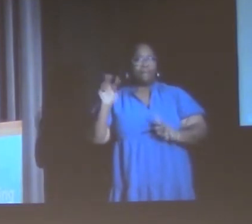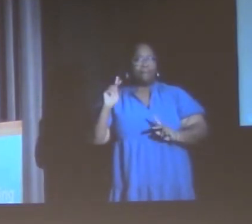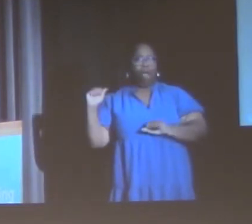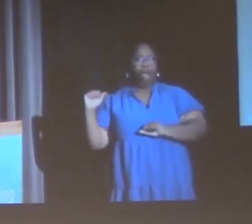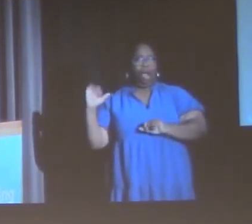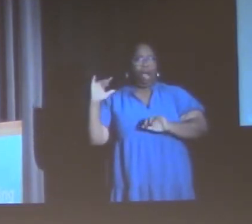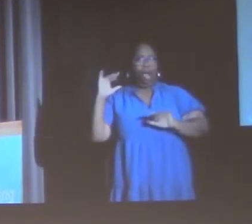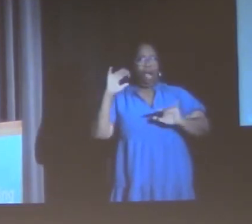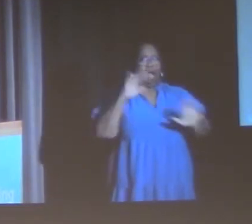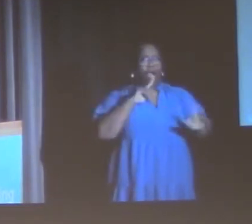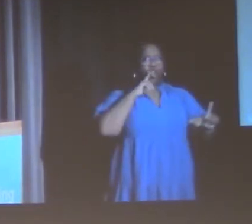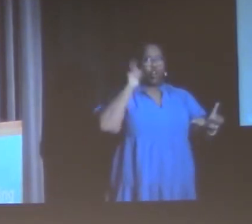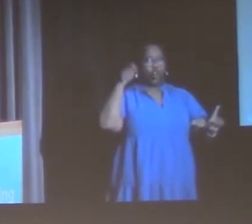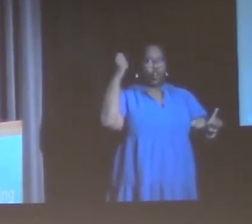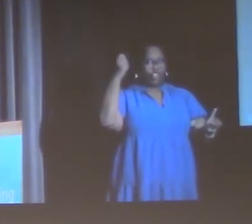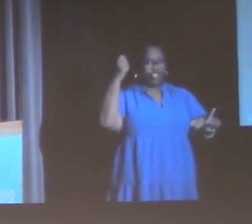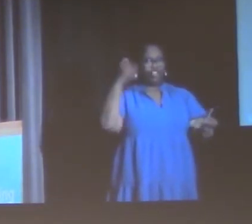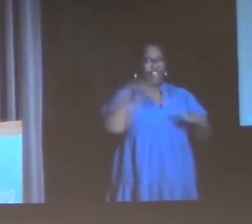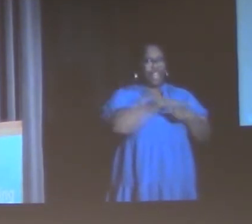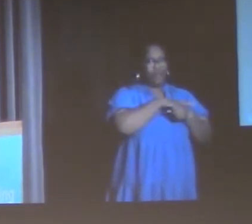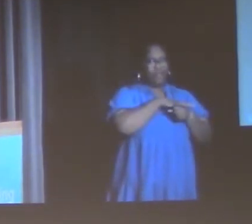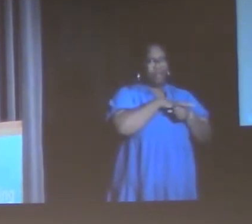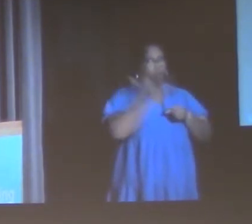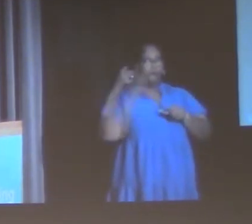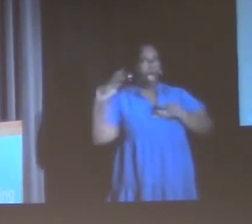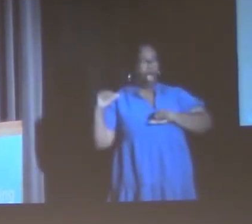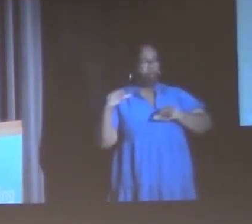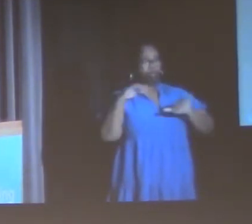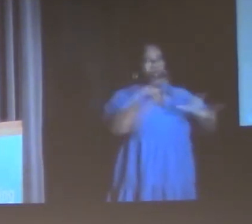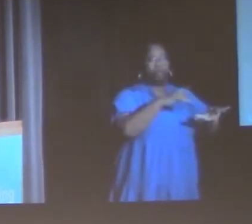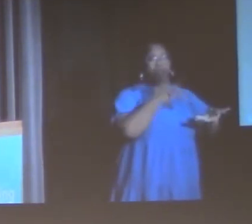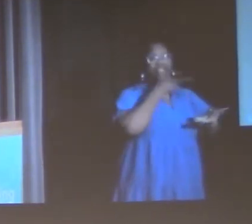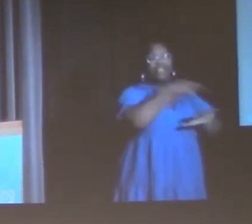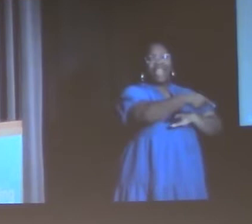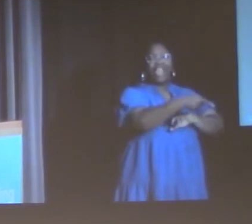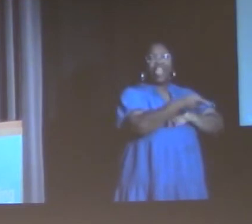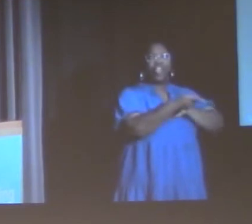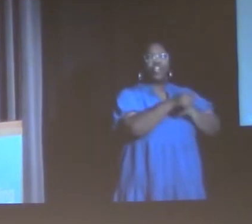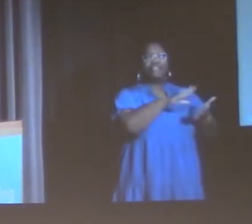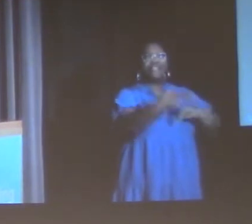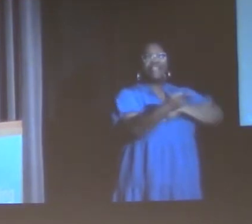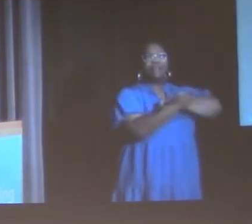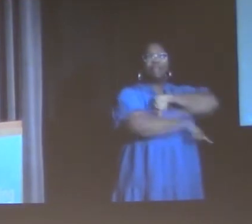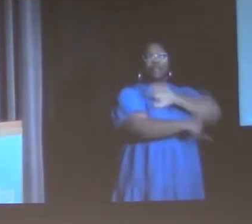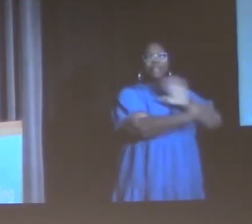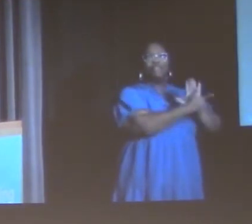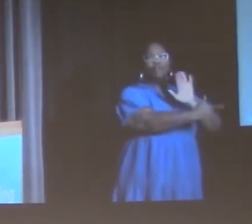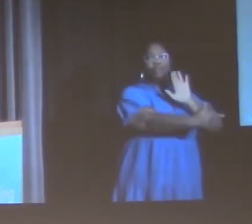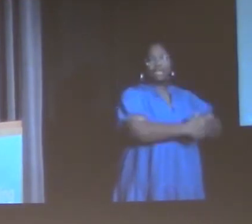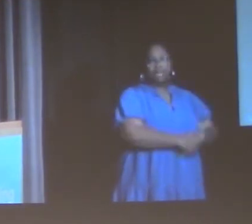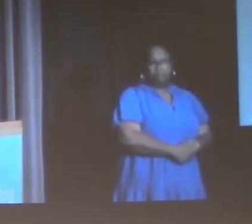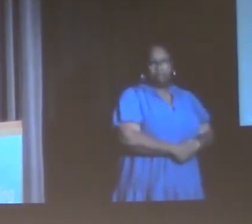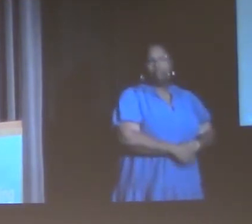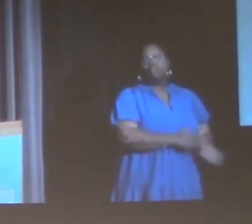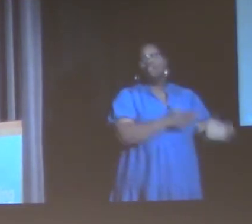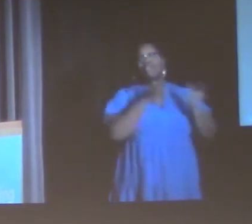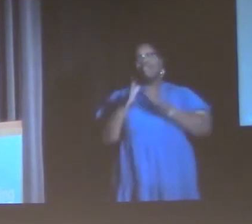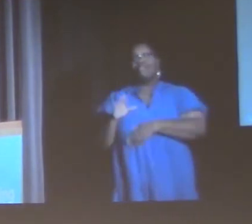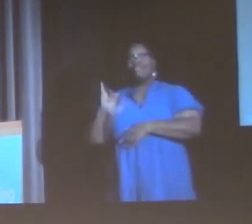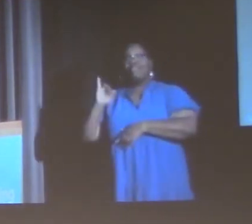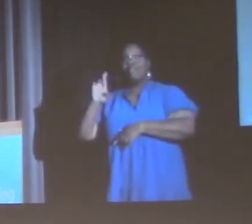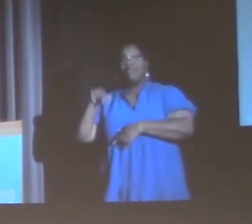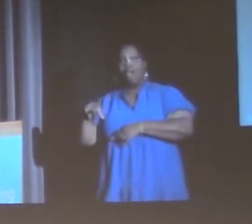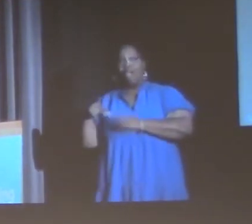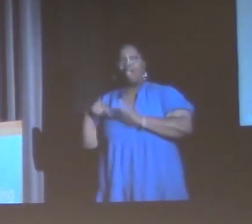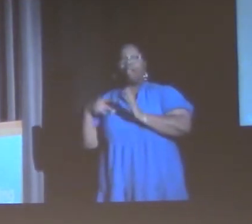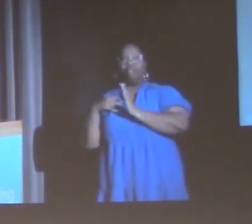death penalty is forbidden. They don't have that. While in Assad or in Iraqi government, they still hang